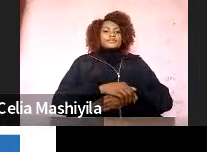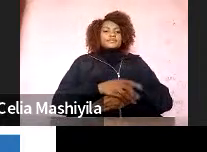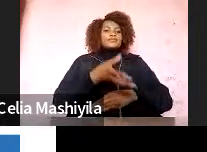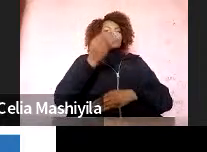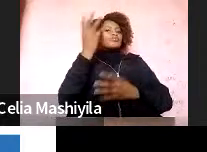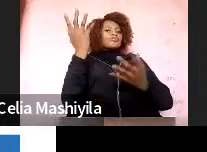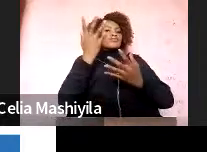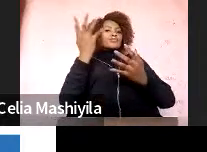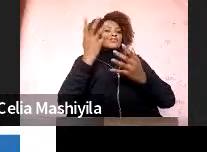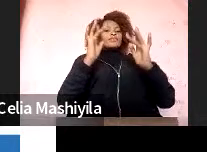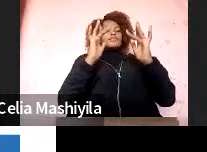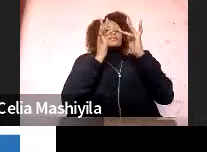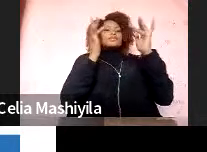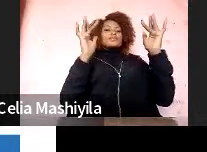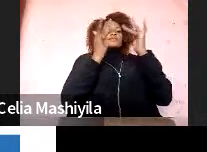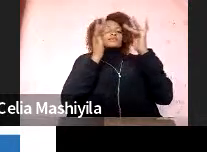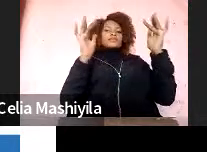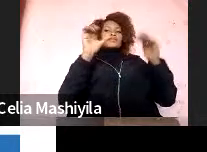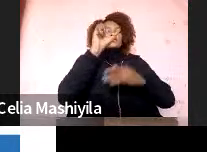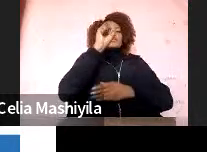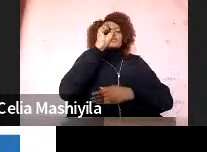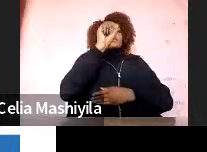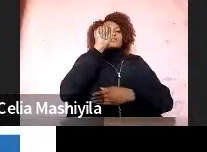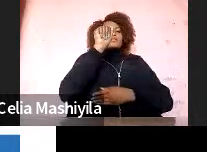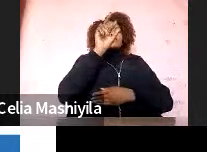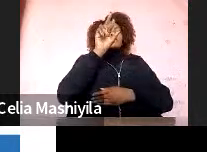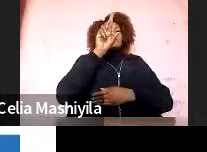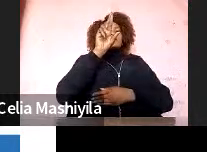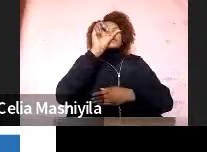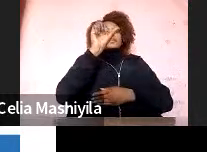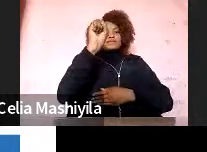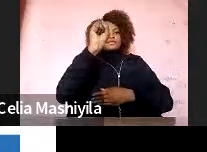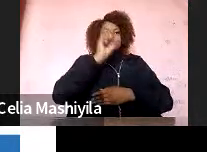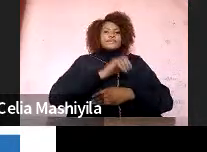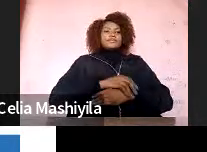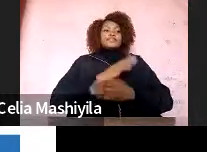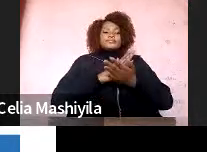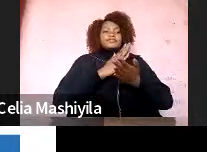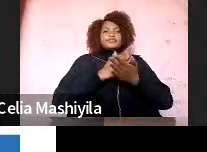website. I don't believe you are familiar with SARS website,